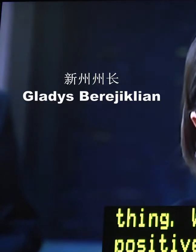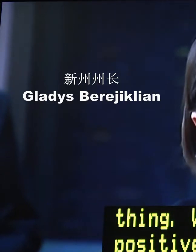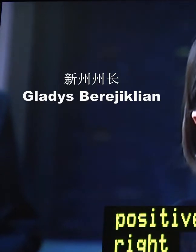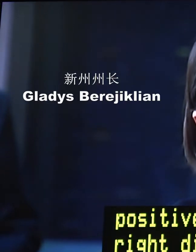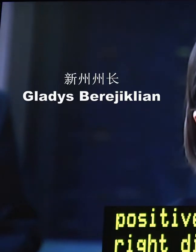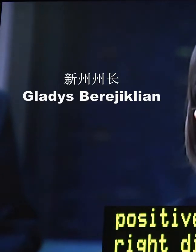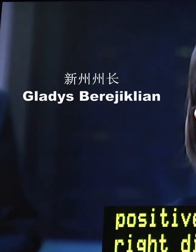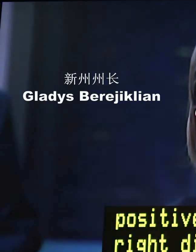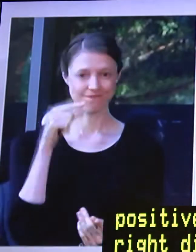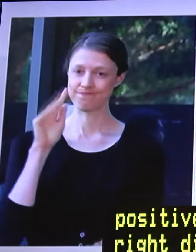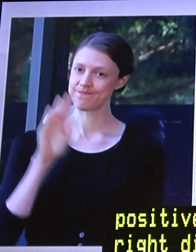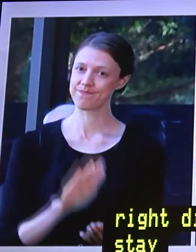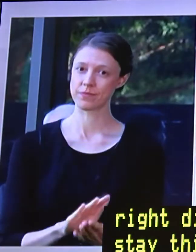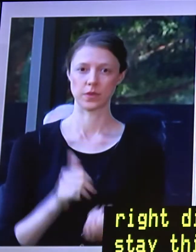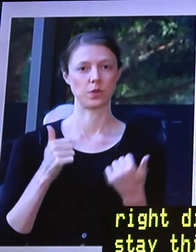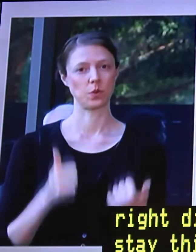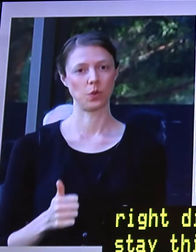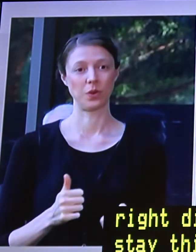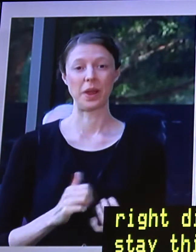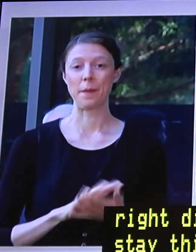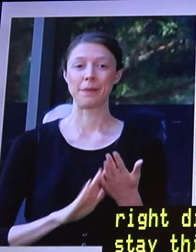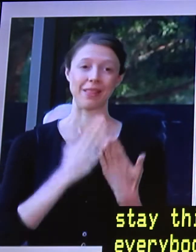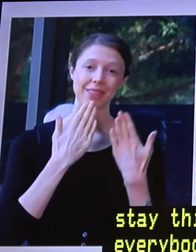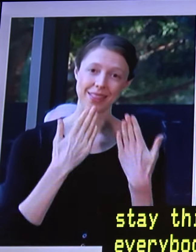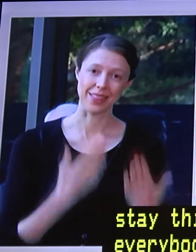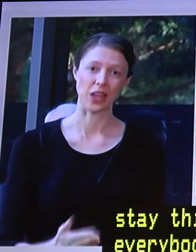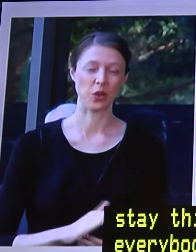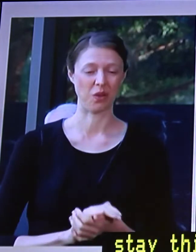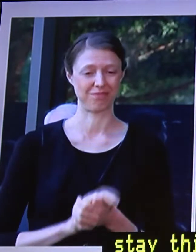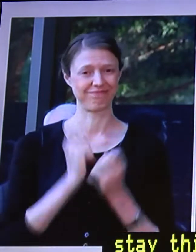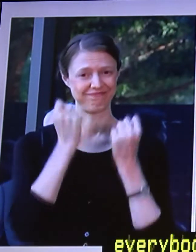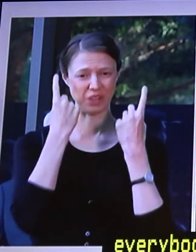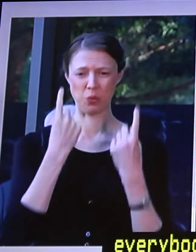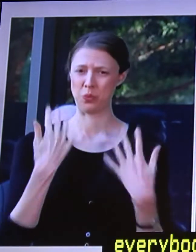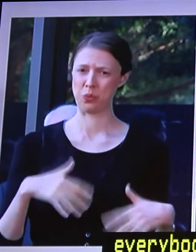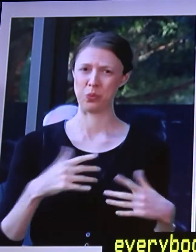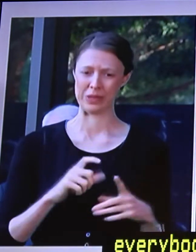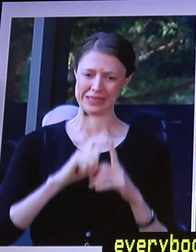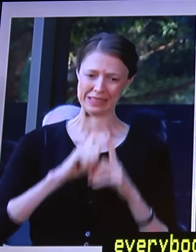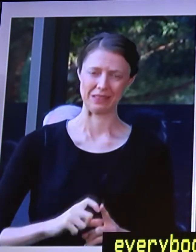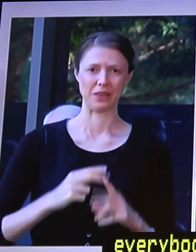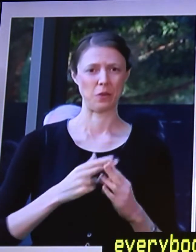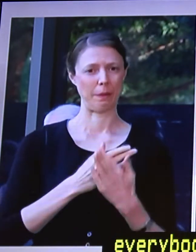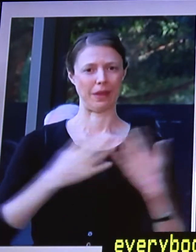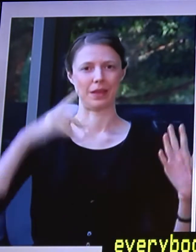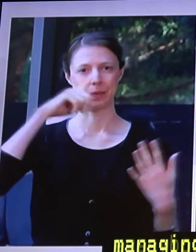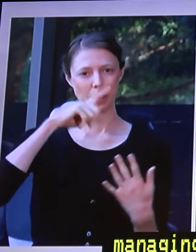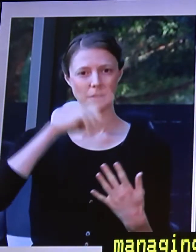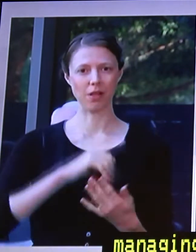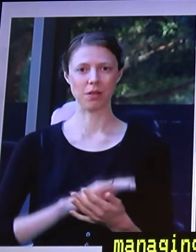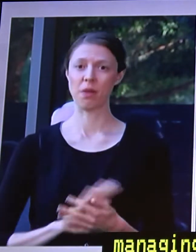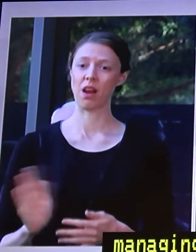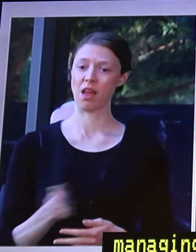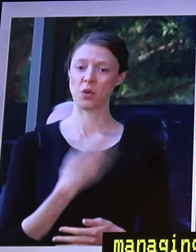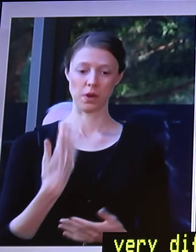thank everybody for the way that we're managing this. Although it's been very difficult for many of us, everybody has really stepped up, and I want to express